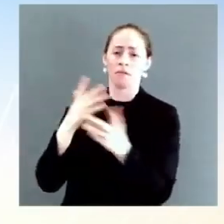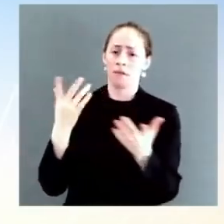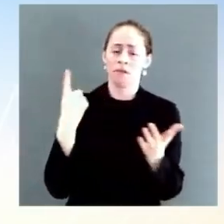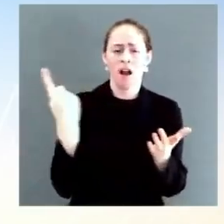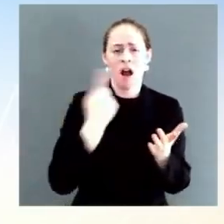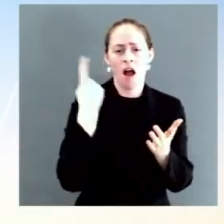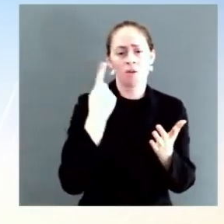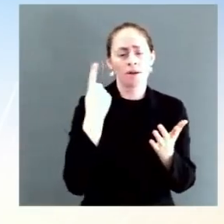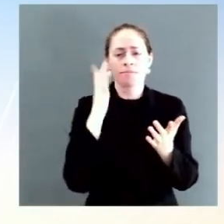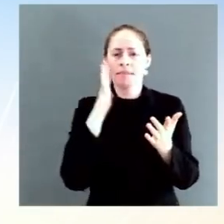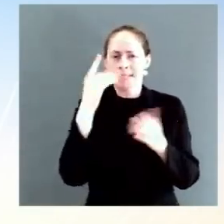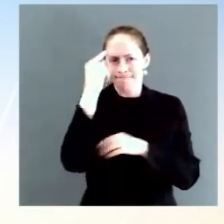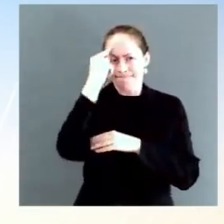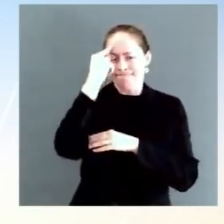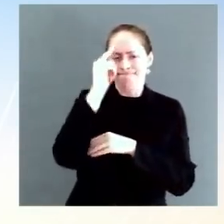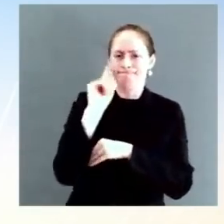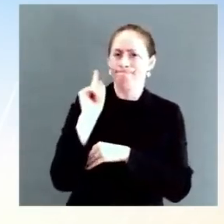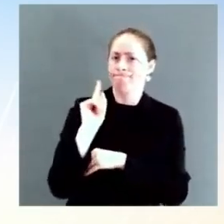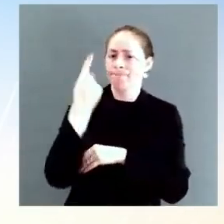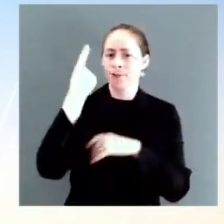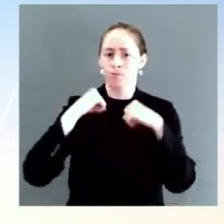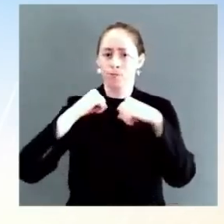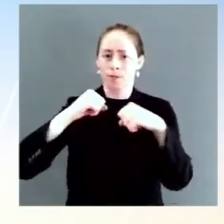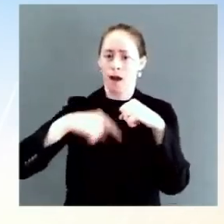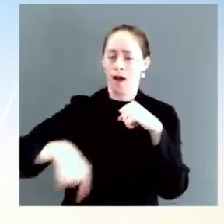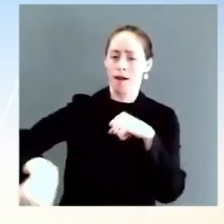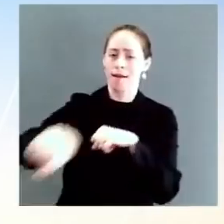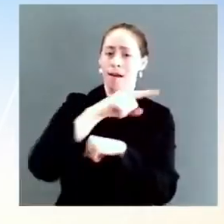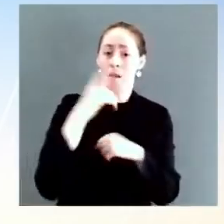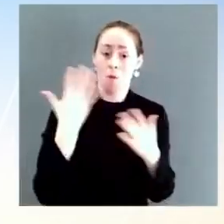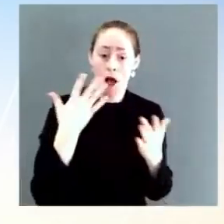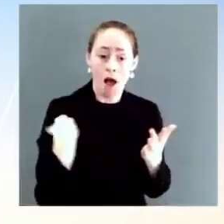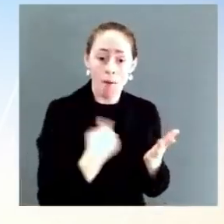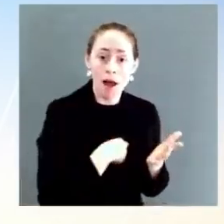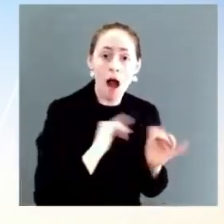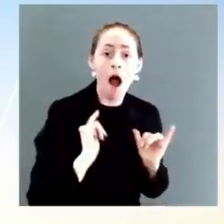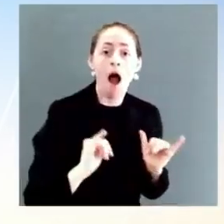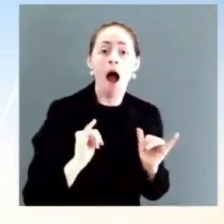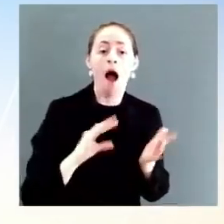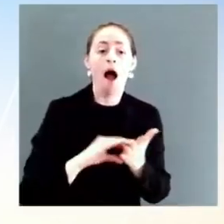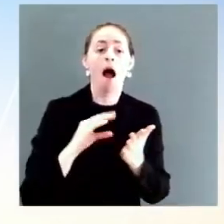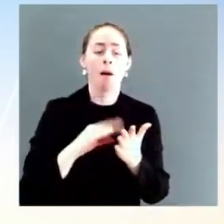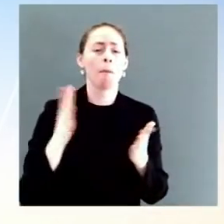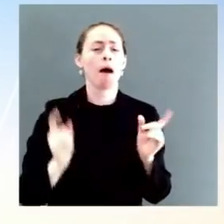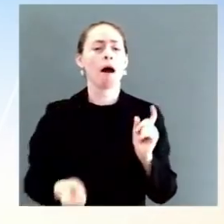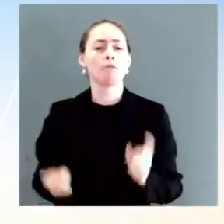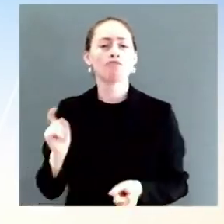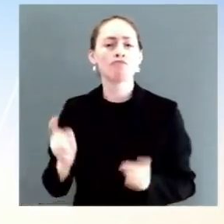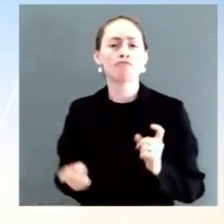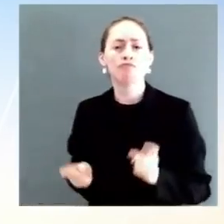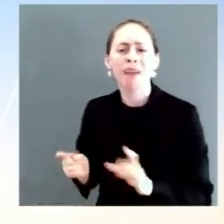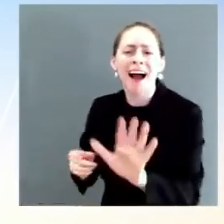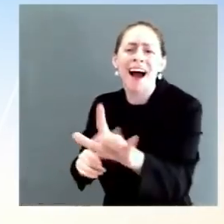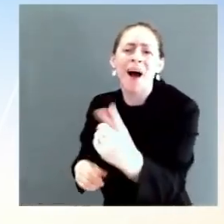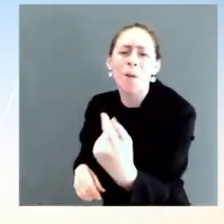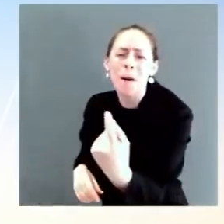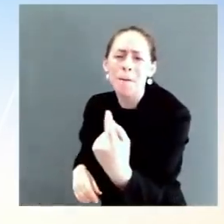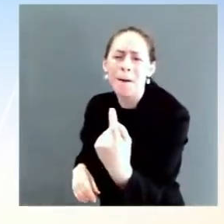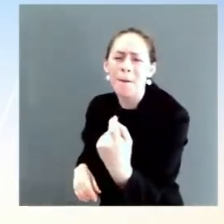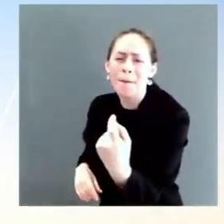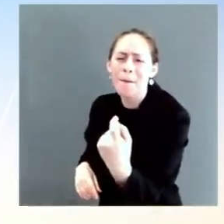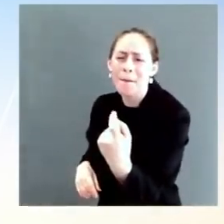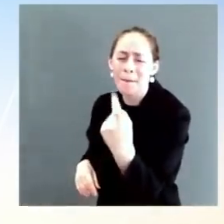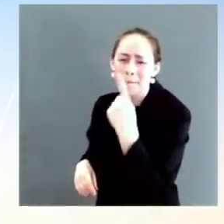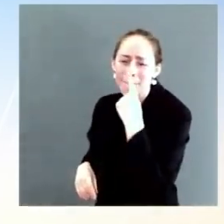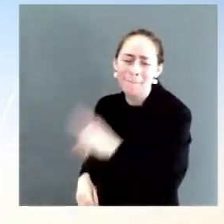assess what additional steps should be taken. Go ahead. Sorry, a quick one follow-up, Jen, on gasoline prices. Yeah. We've sort of been looking